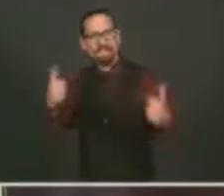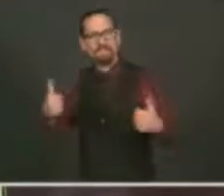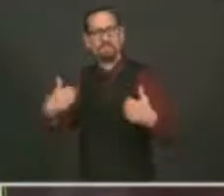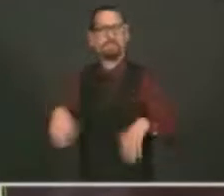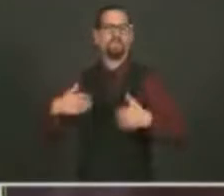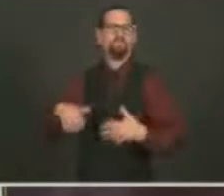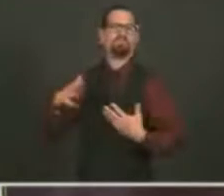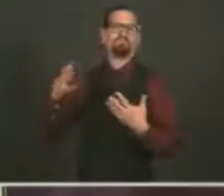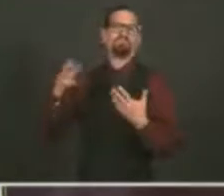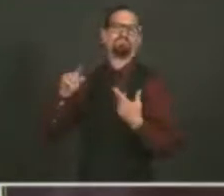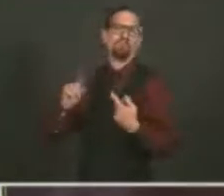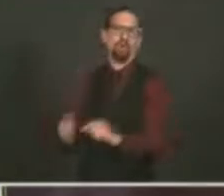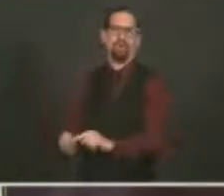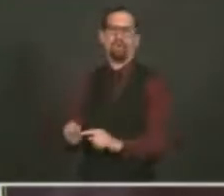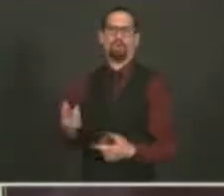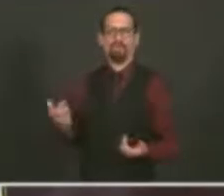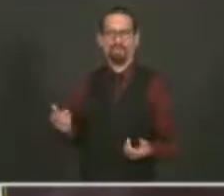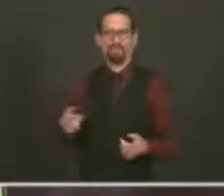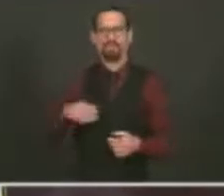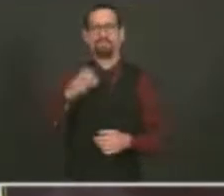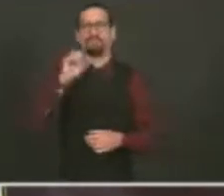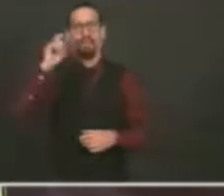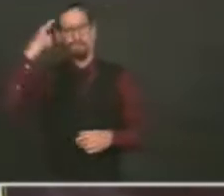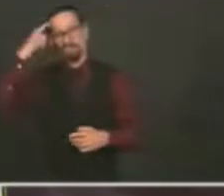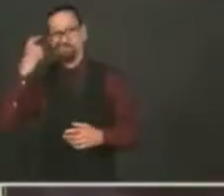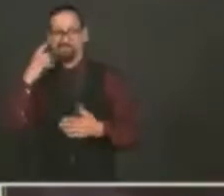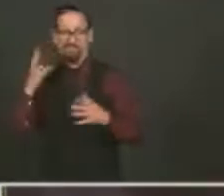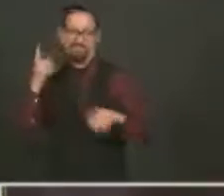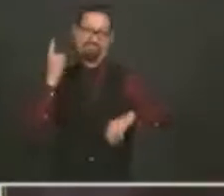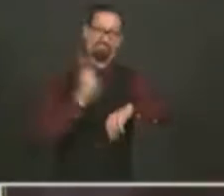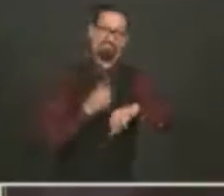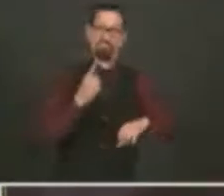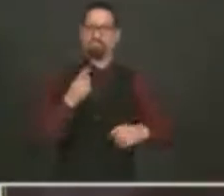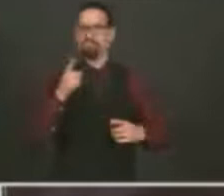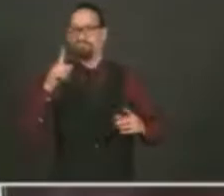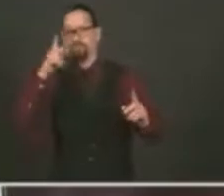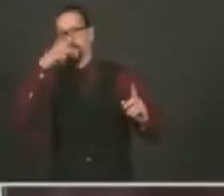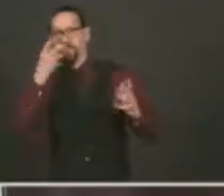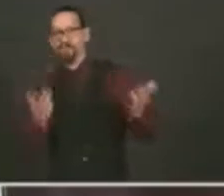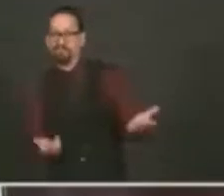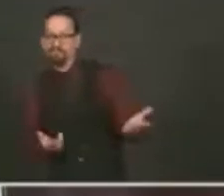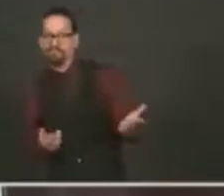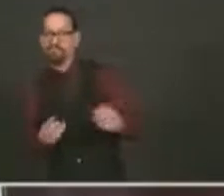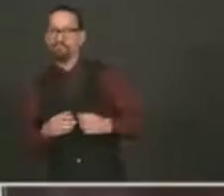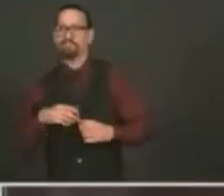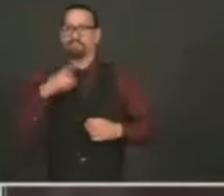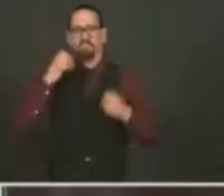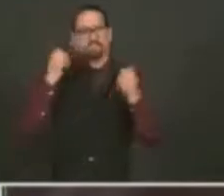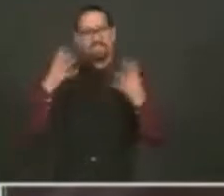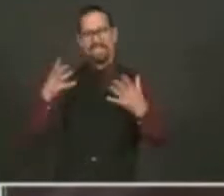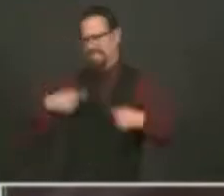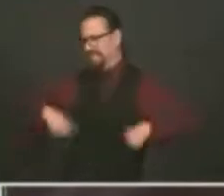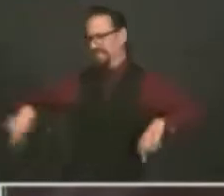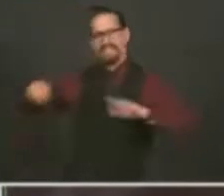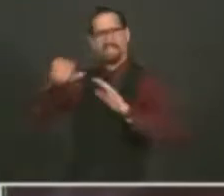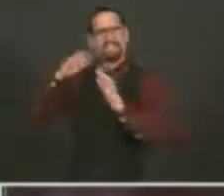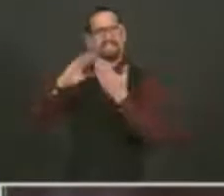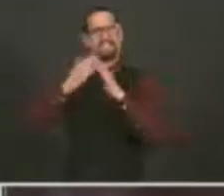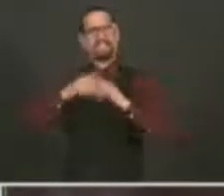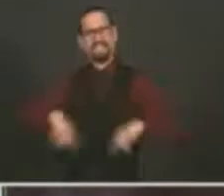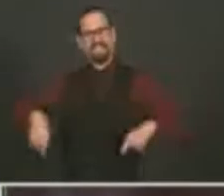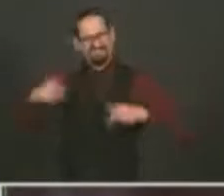Pawtucket to get in line with what all the other districts have figured out, and knowing that